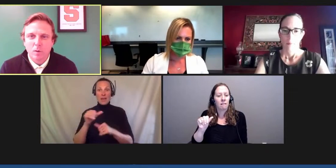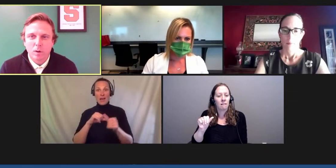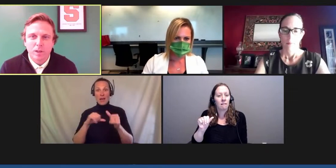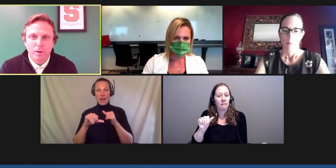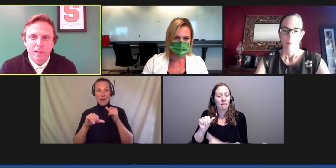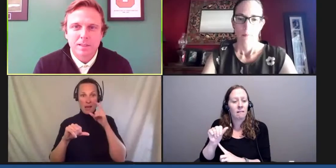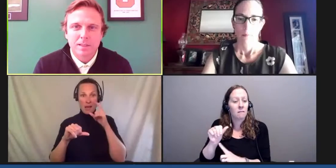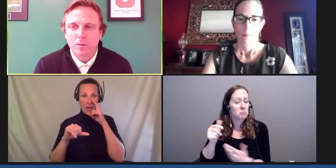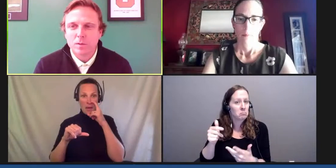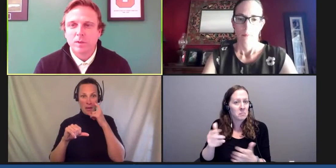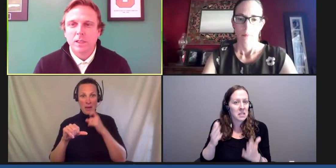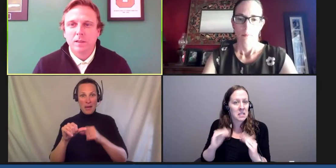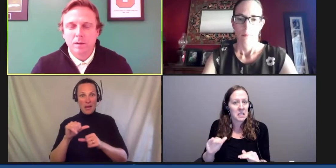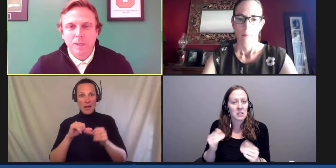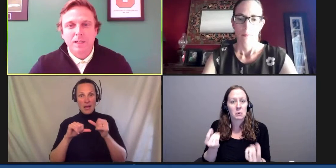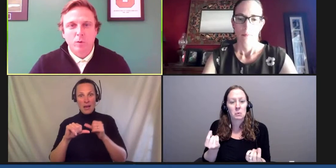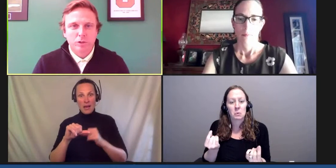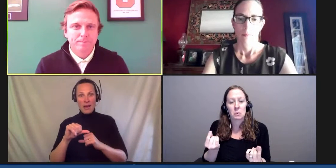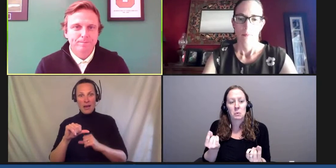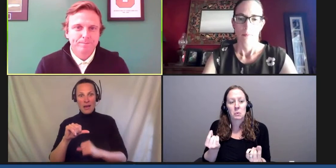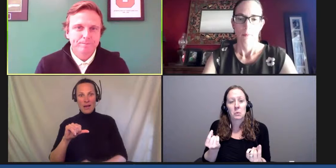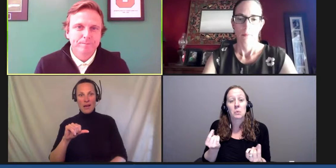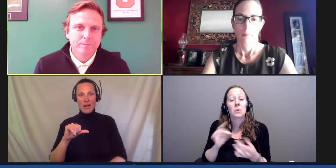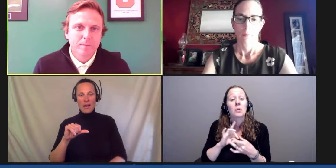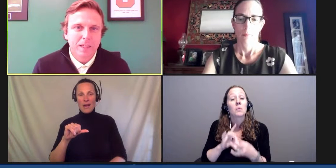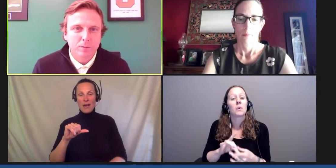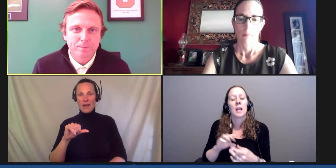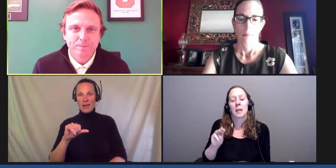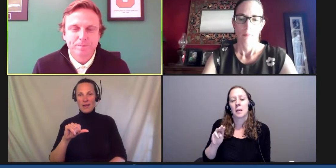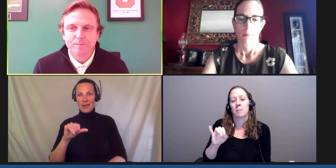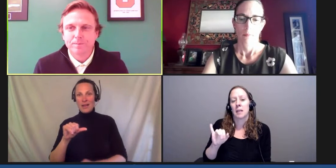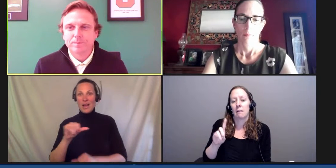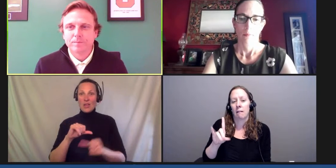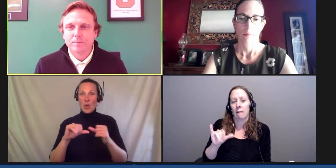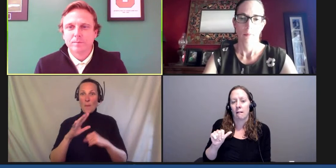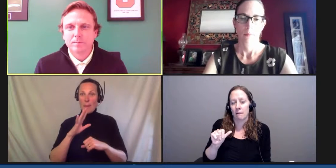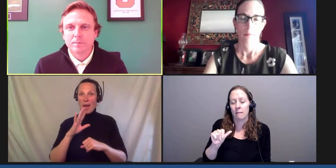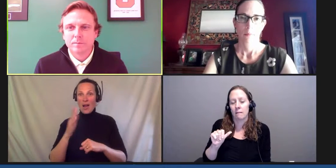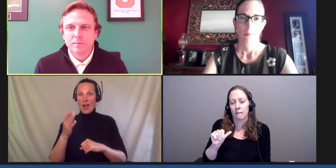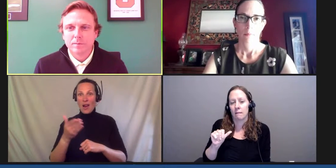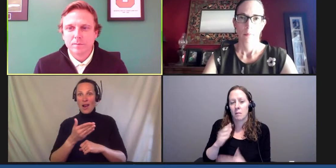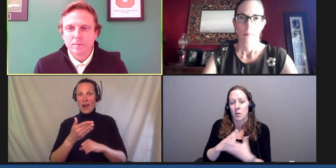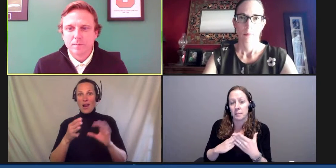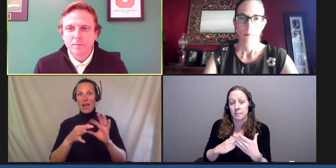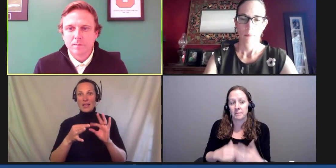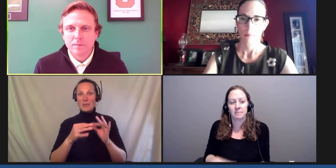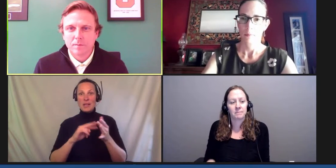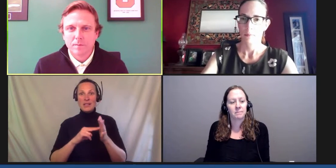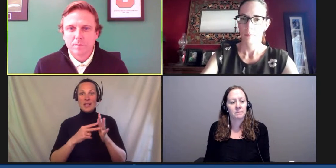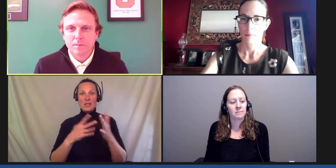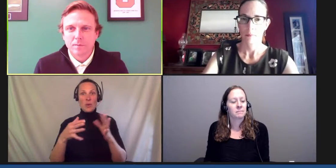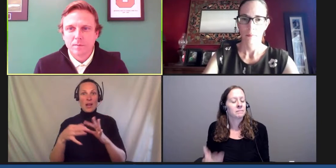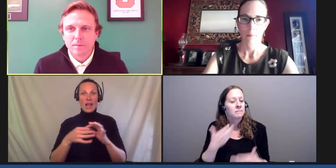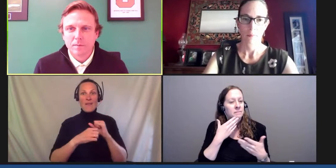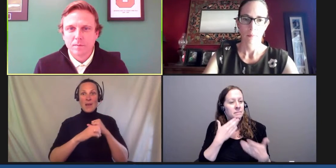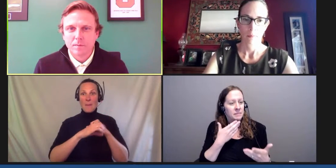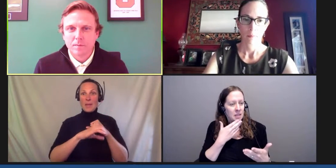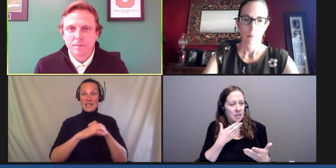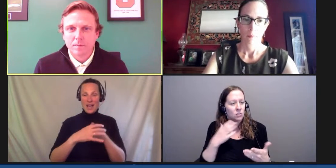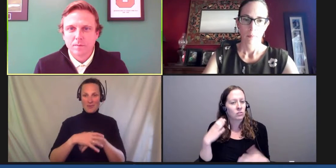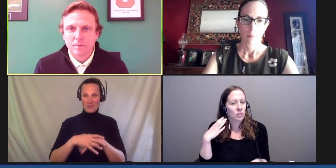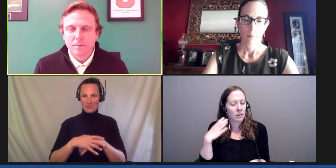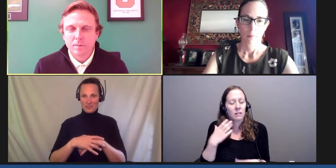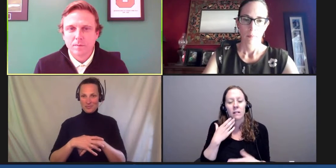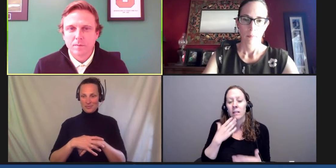guidance on where we go next in terms of the media portion. Thank you. Thank you very much, Chair, and thank you everyone for your